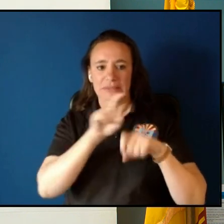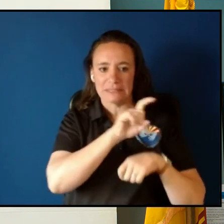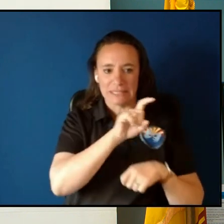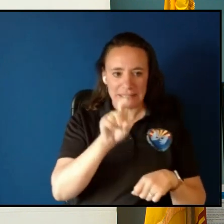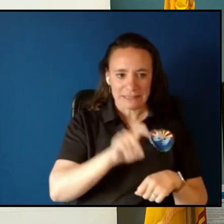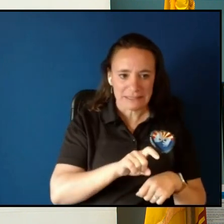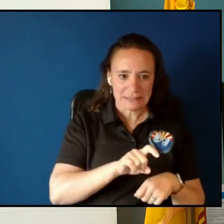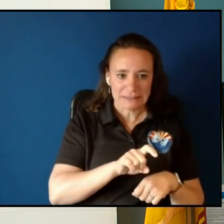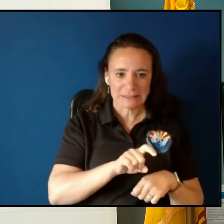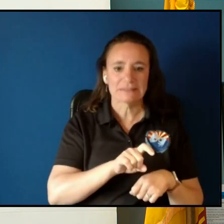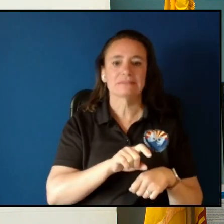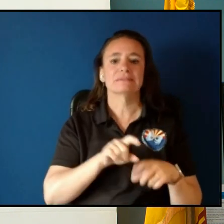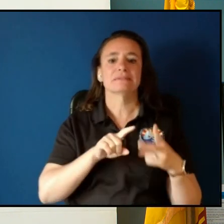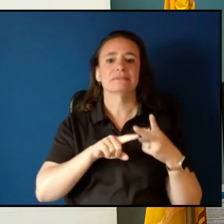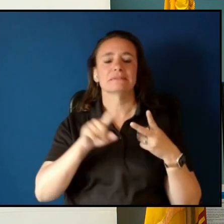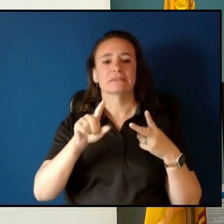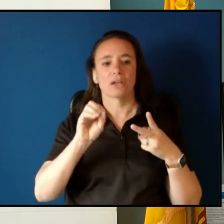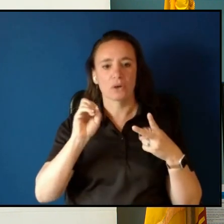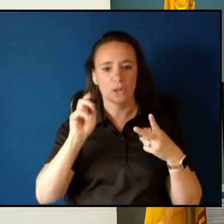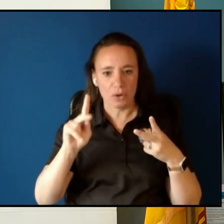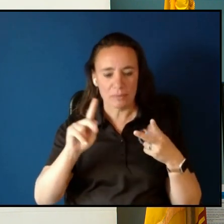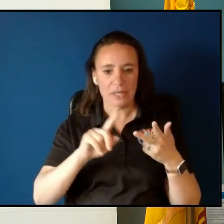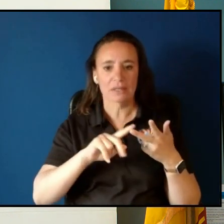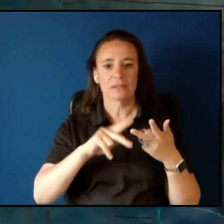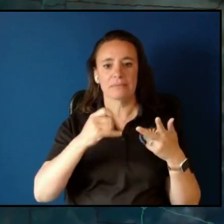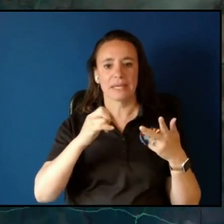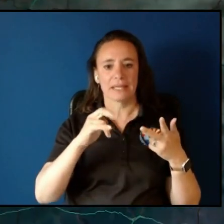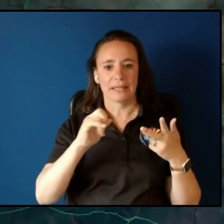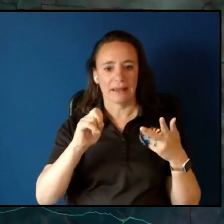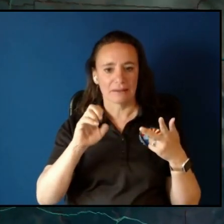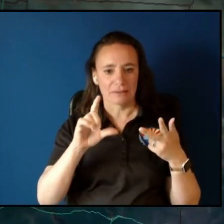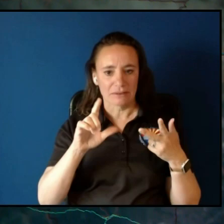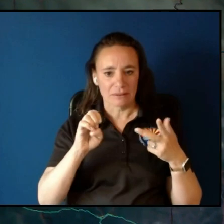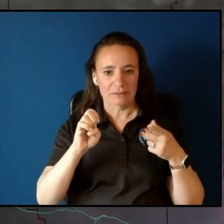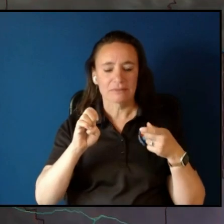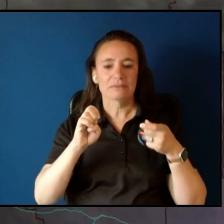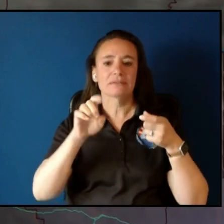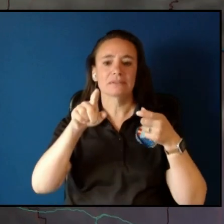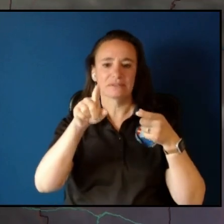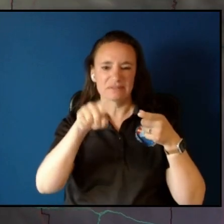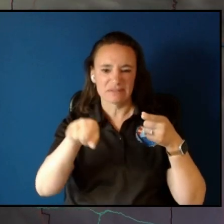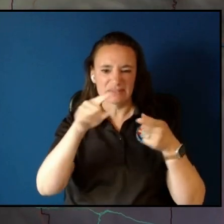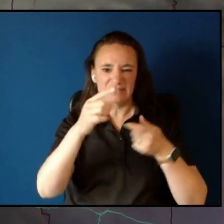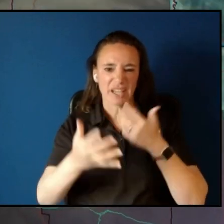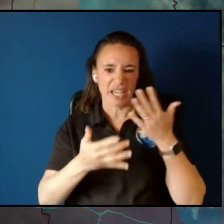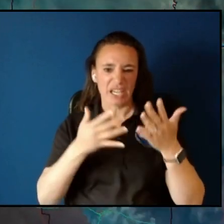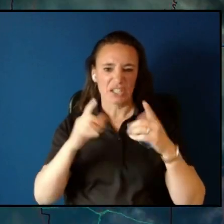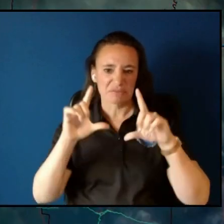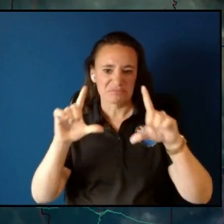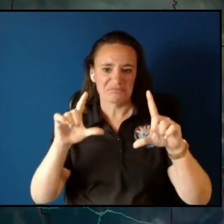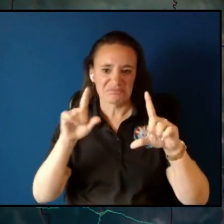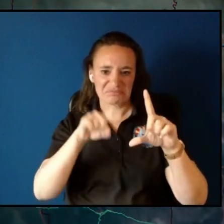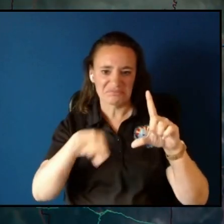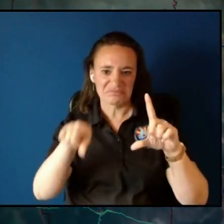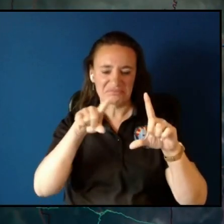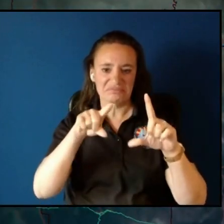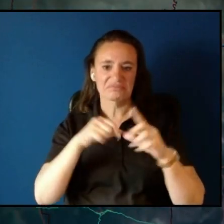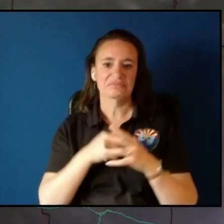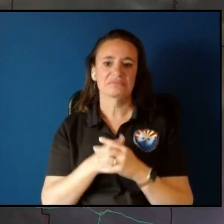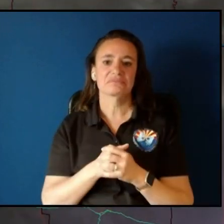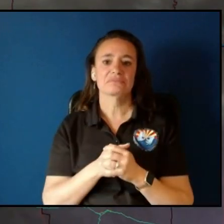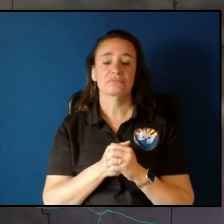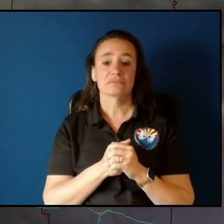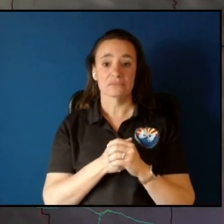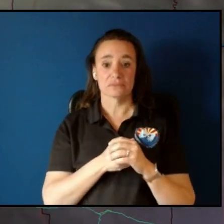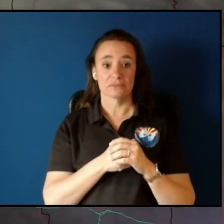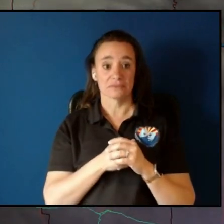right here. Our fire of interest right here in the southern Sangre de Cristos of northeastern New Mexico. And really fun thing